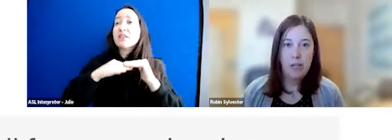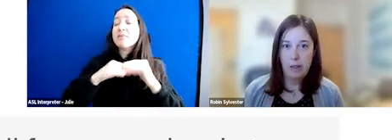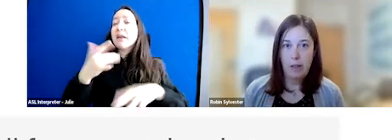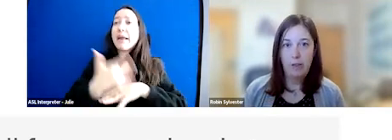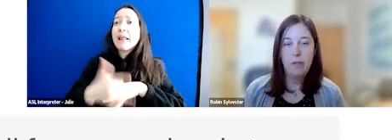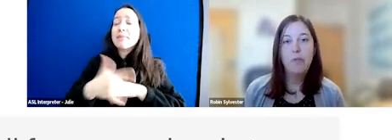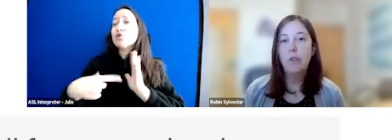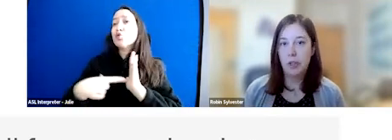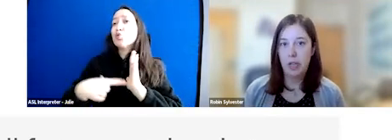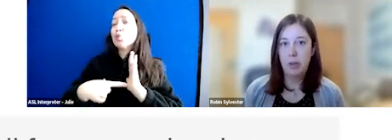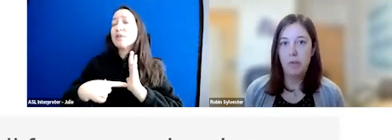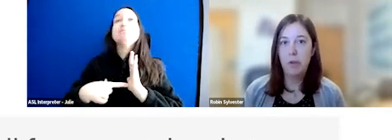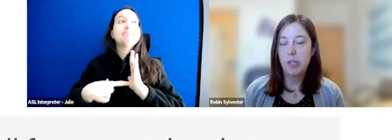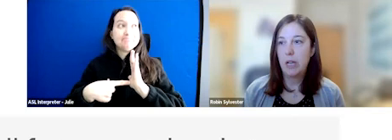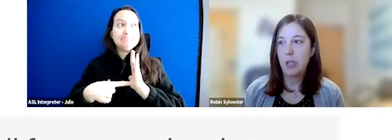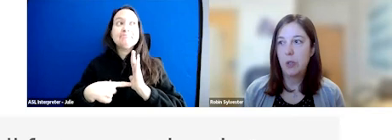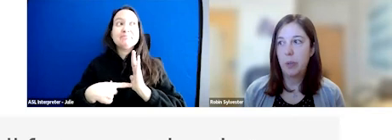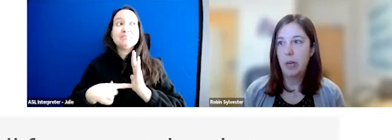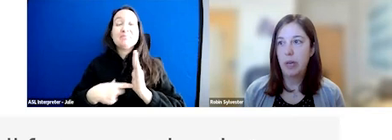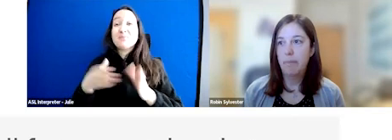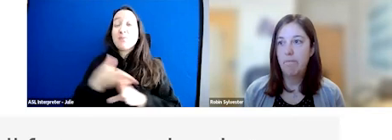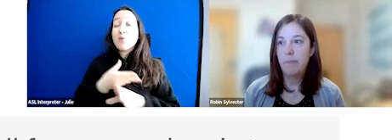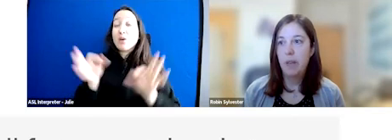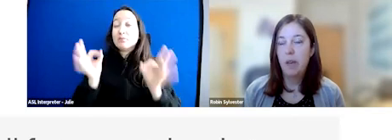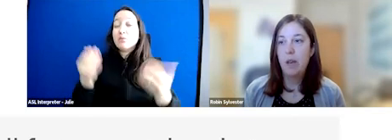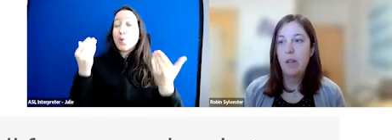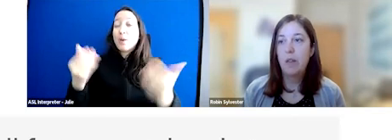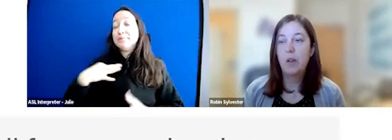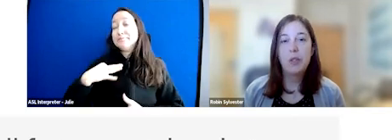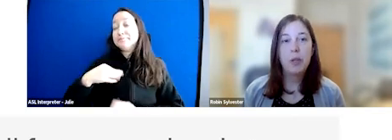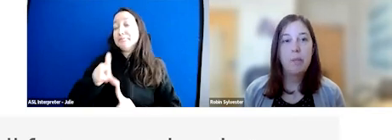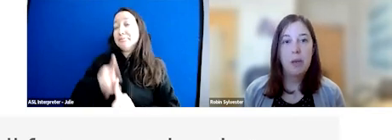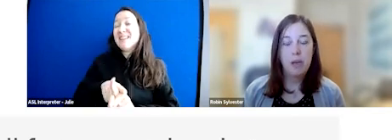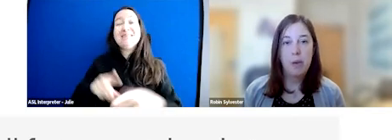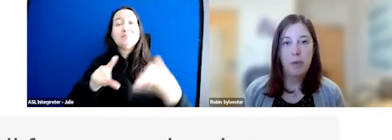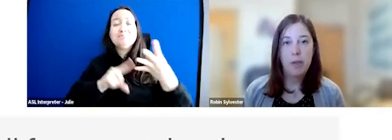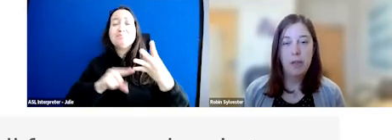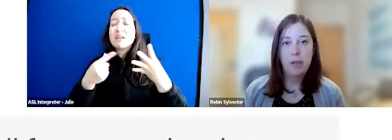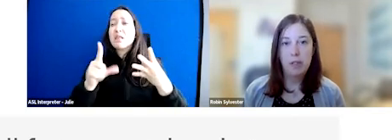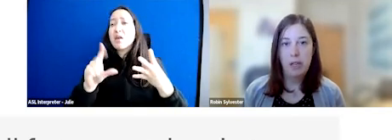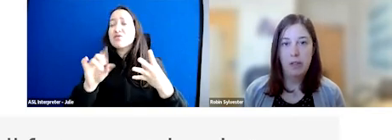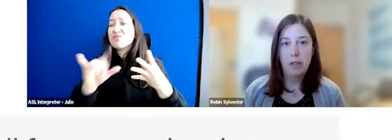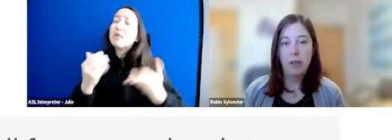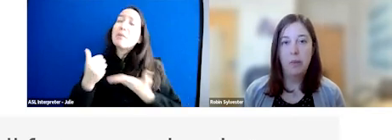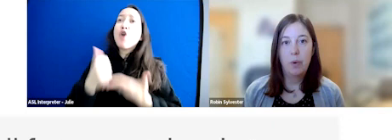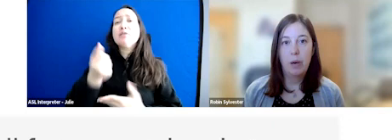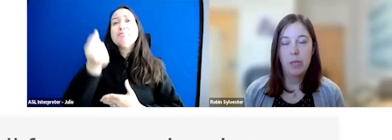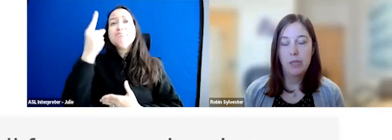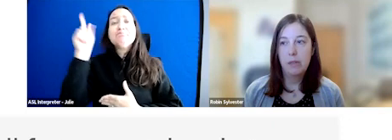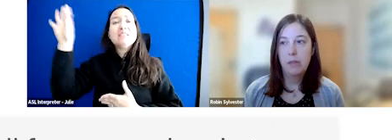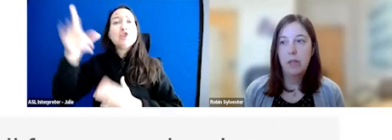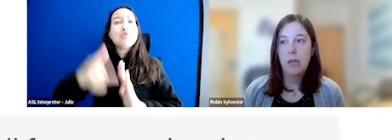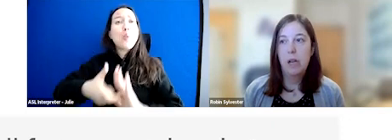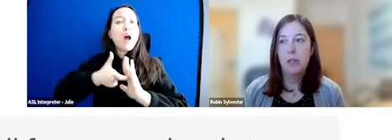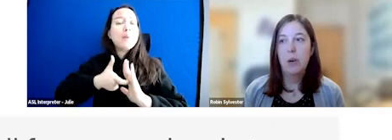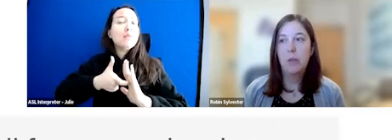and the deadline first thing before deciding to apply. The glossary may be helpful in understanding the